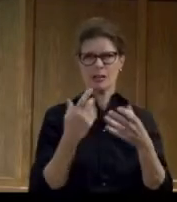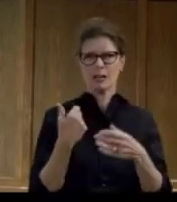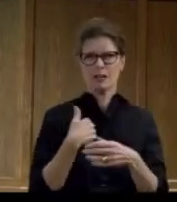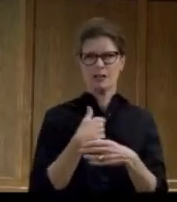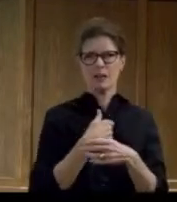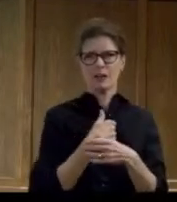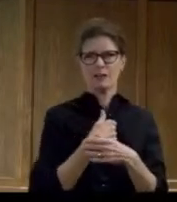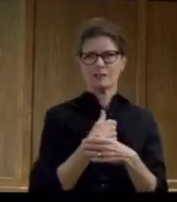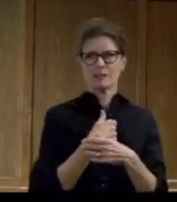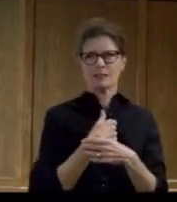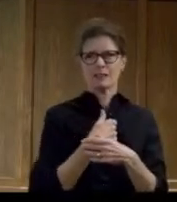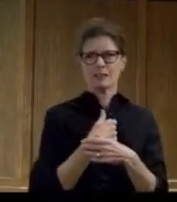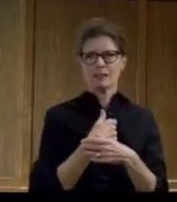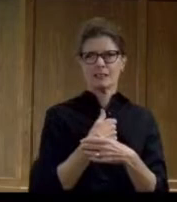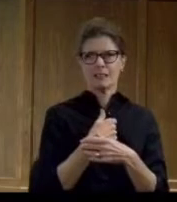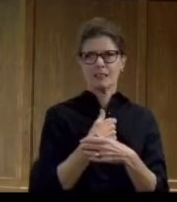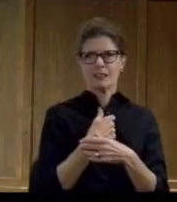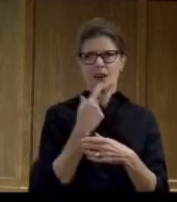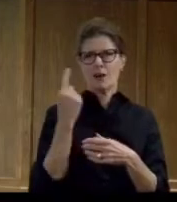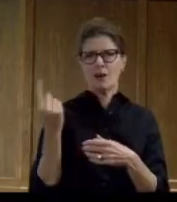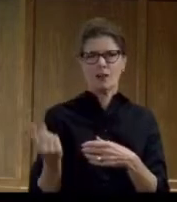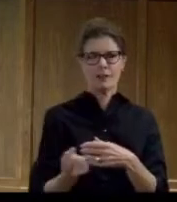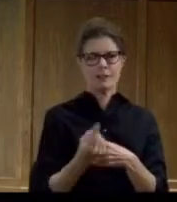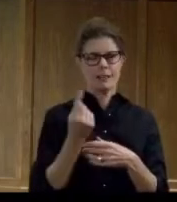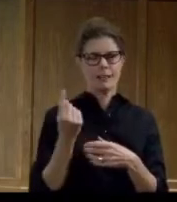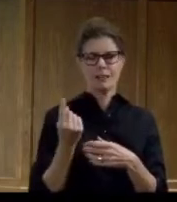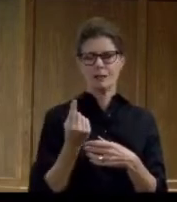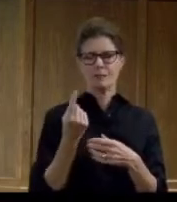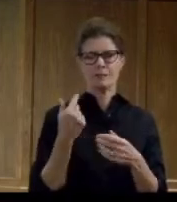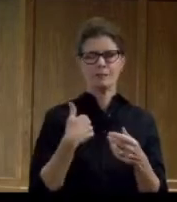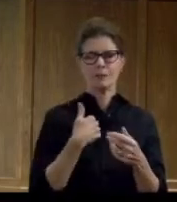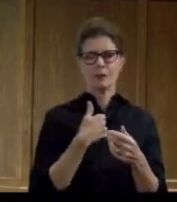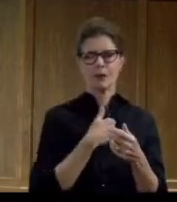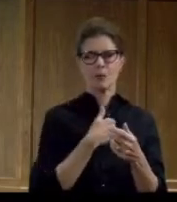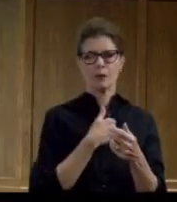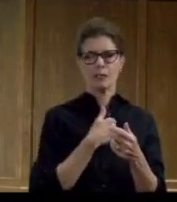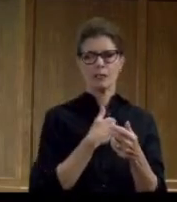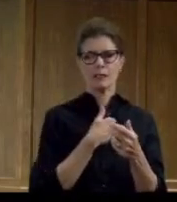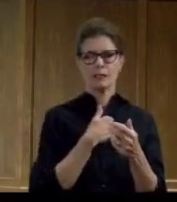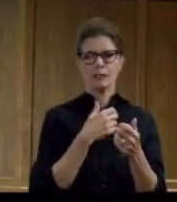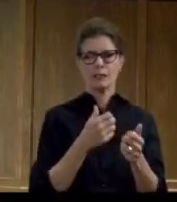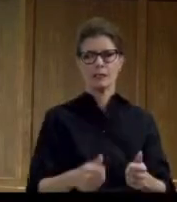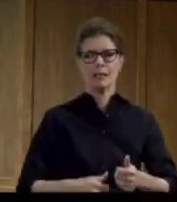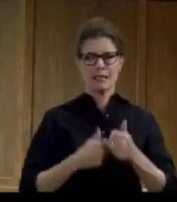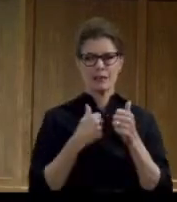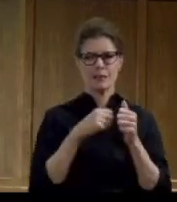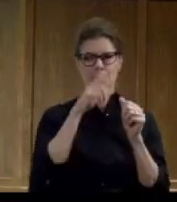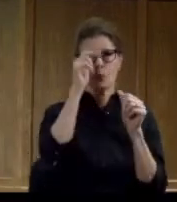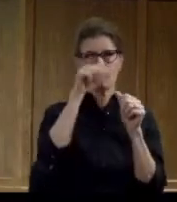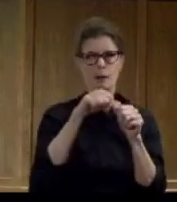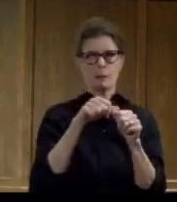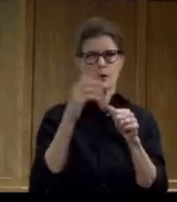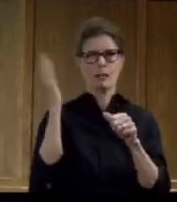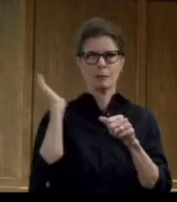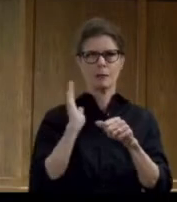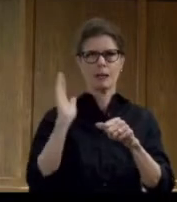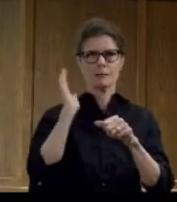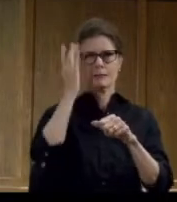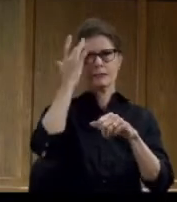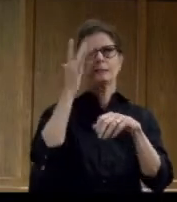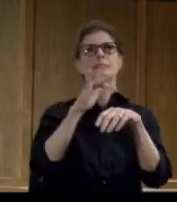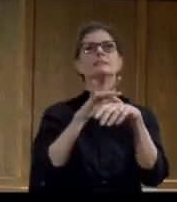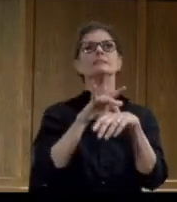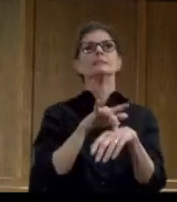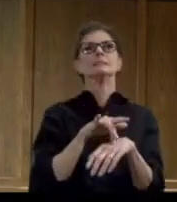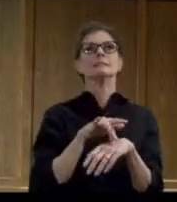day that goes by that we don't live in the past. We remember these